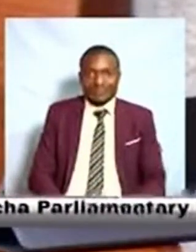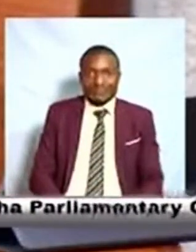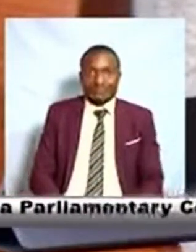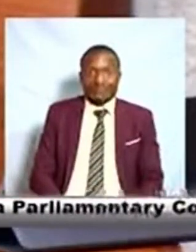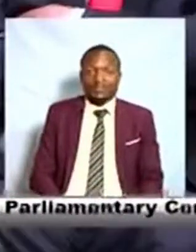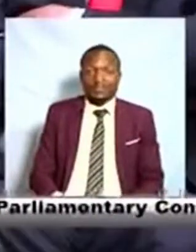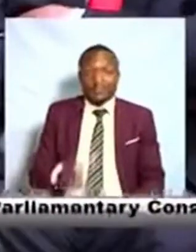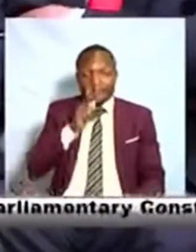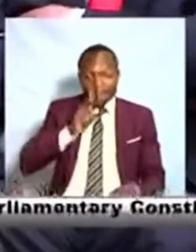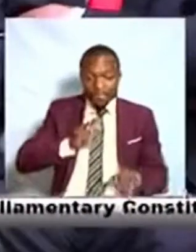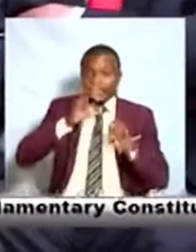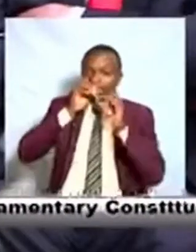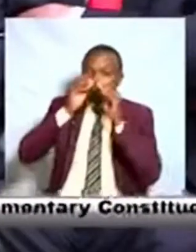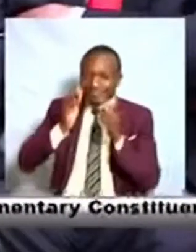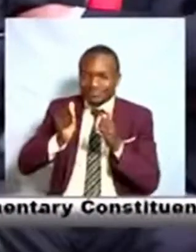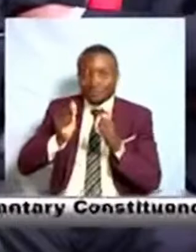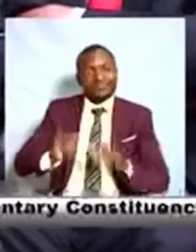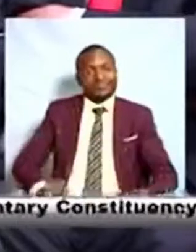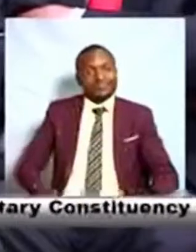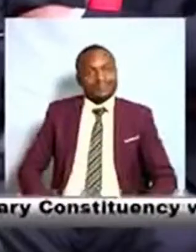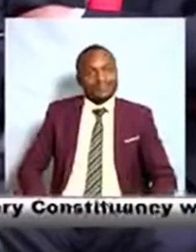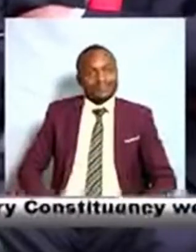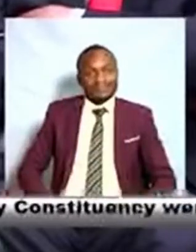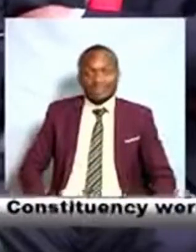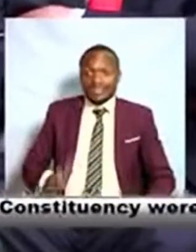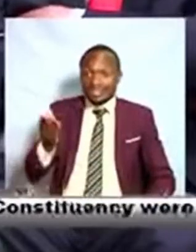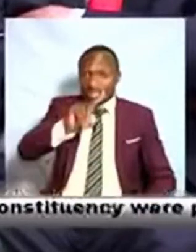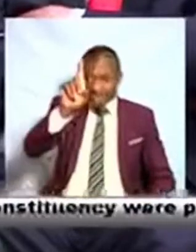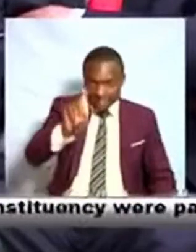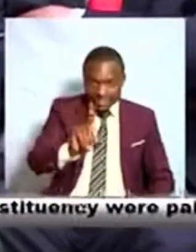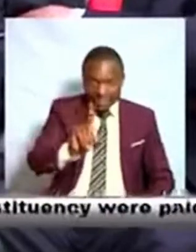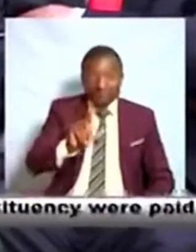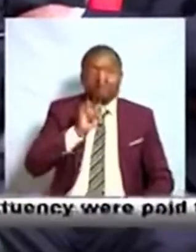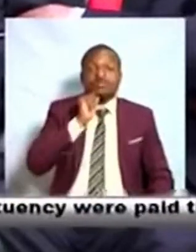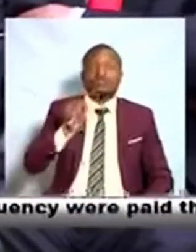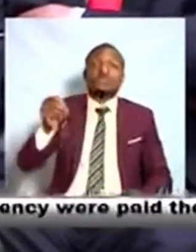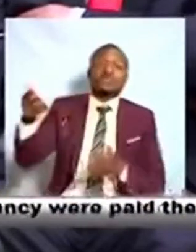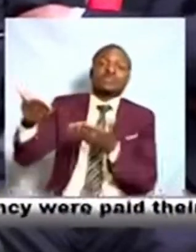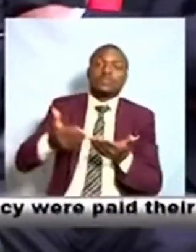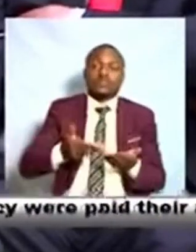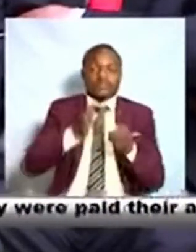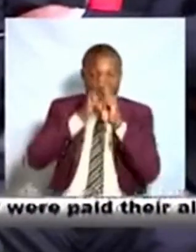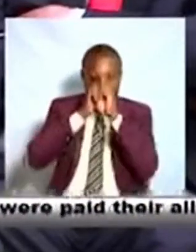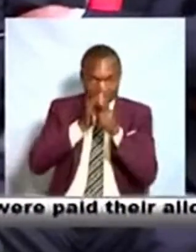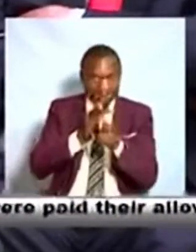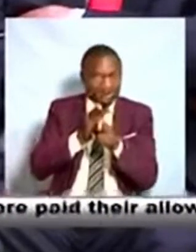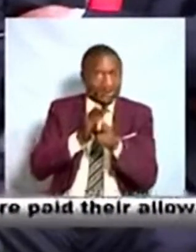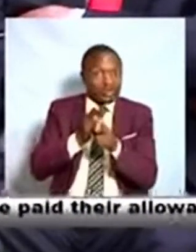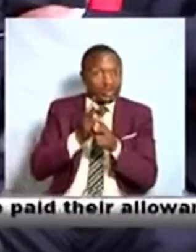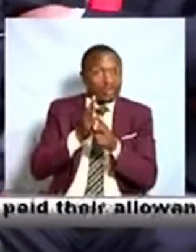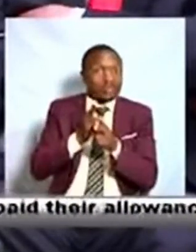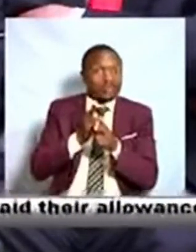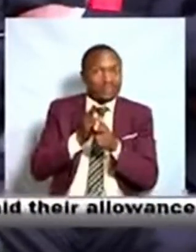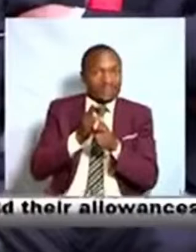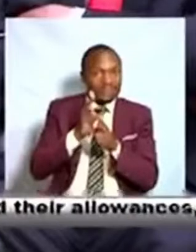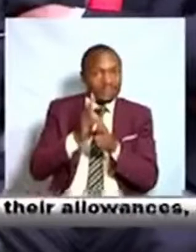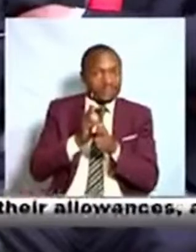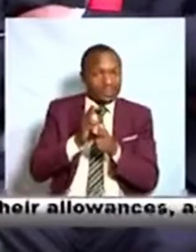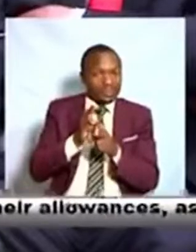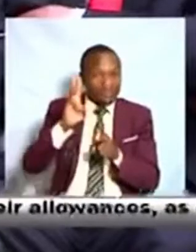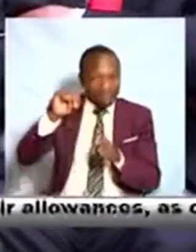In fact, Madam Speaker, that question couldn't have even come from Honorable Member for Wacha because we've been